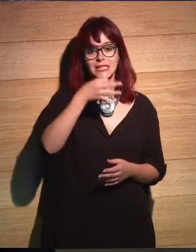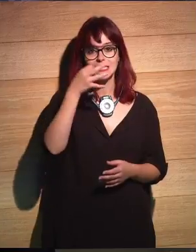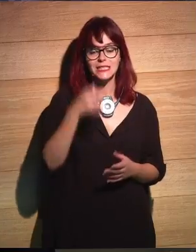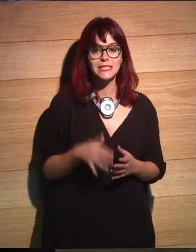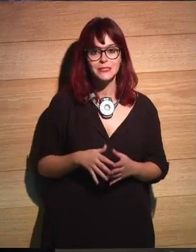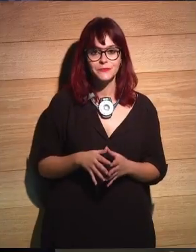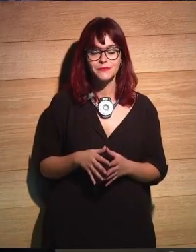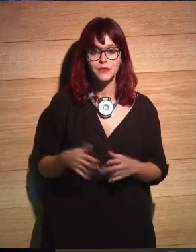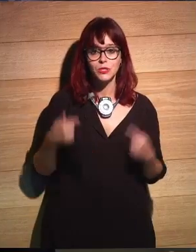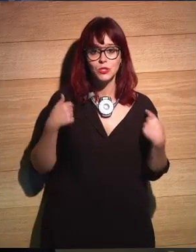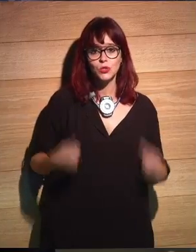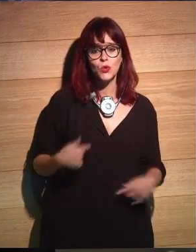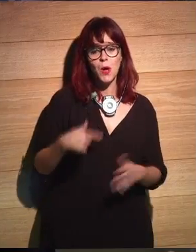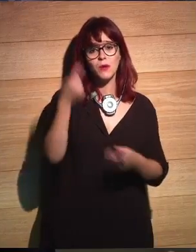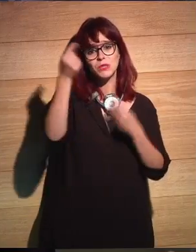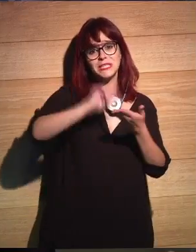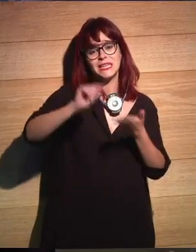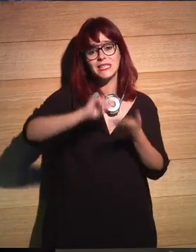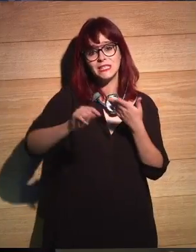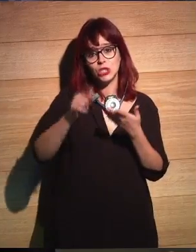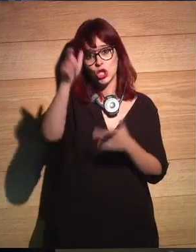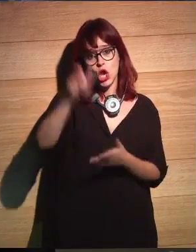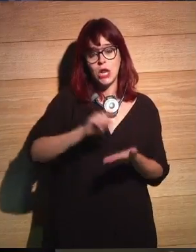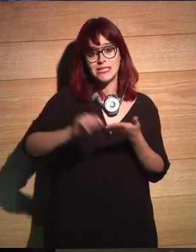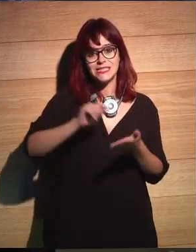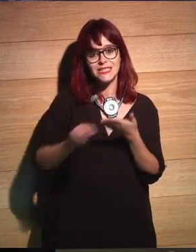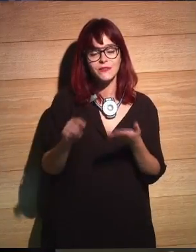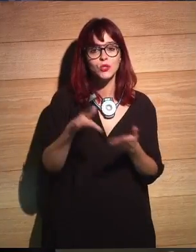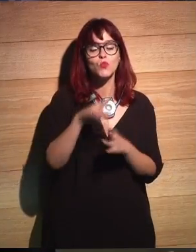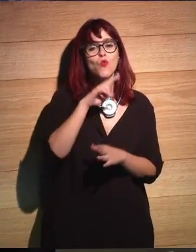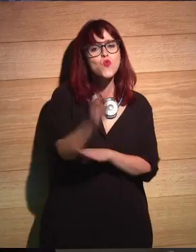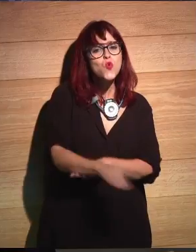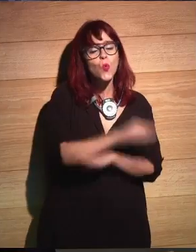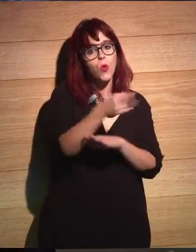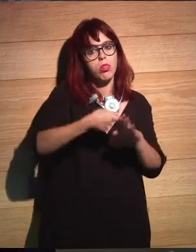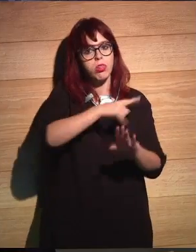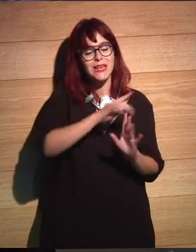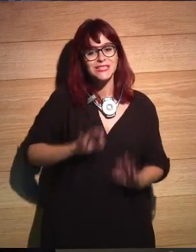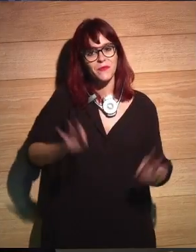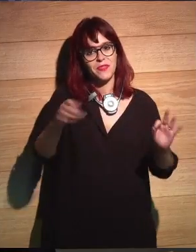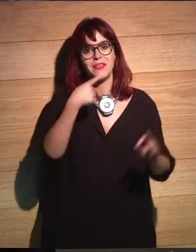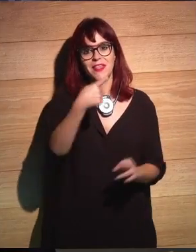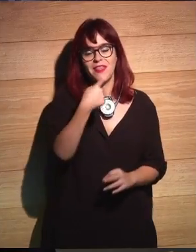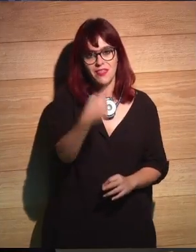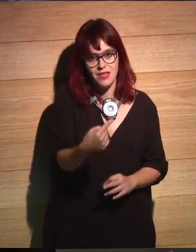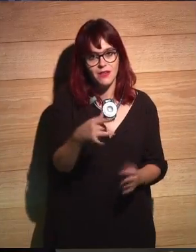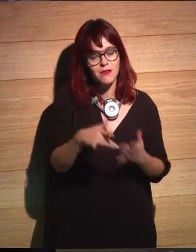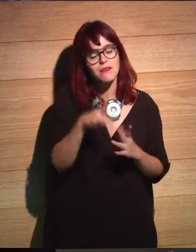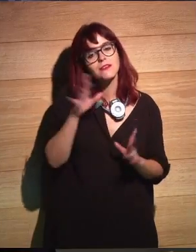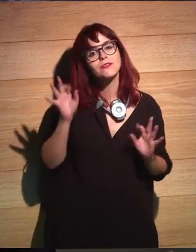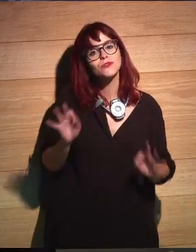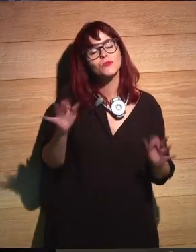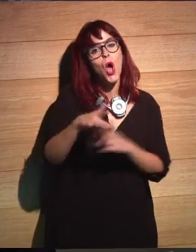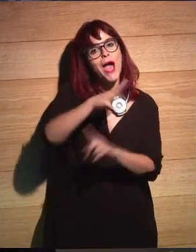Good afternoon. I think that when a writer writes, They are